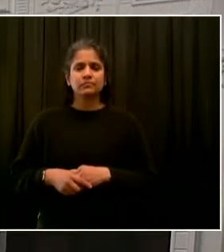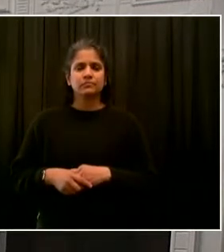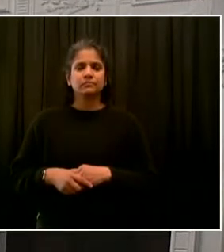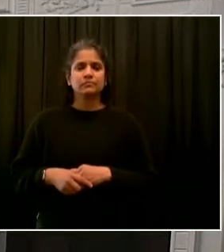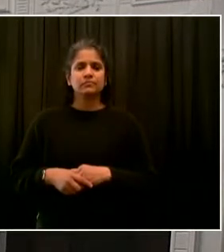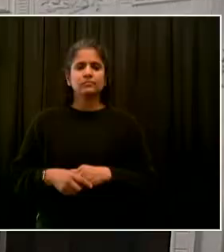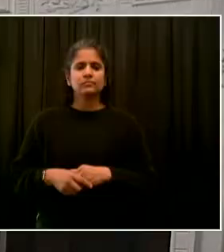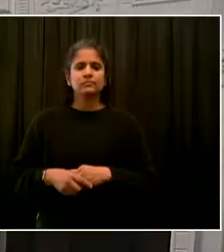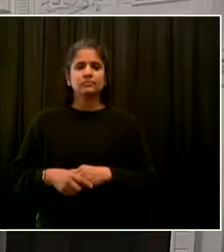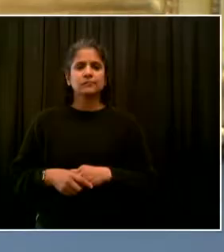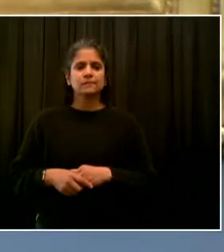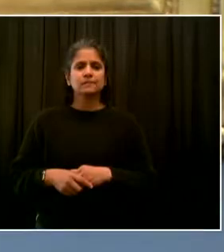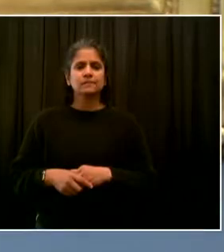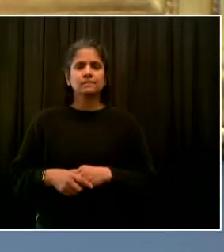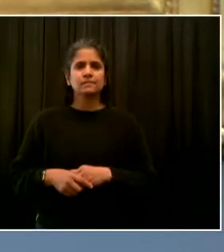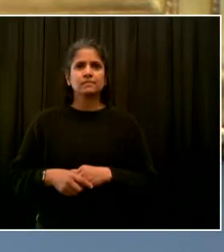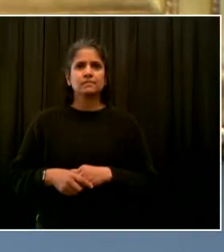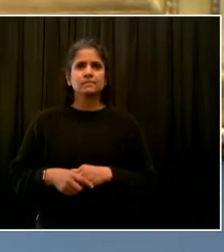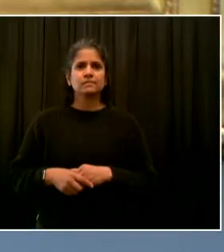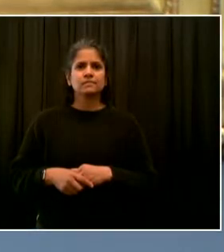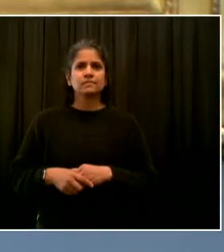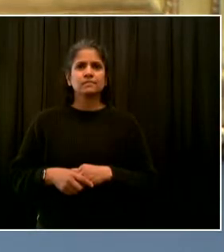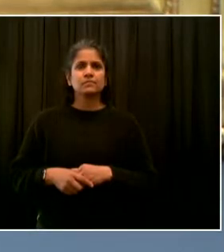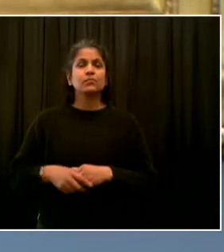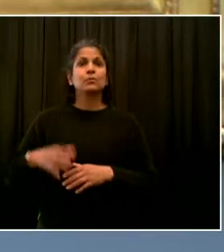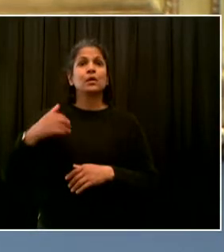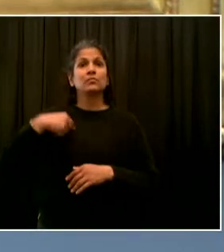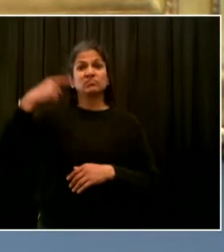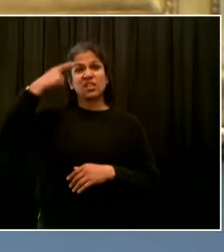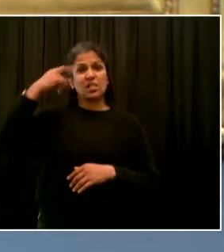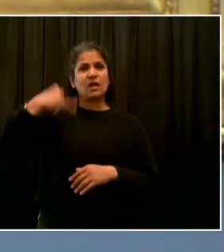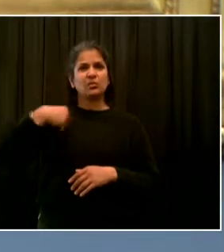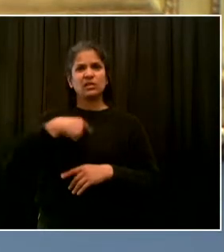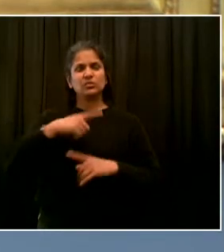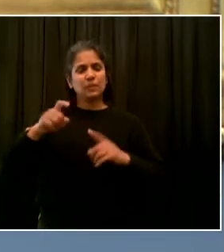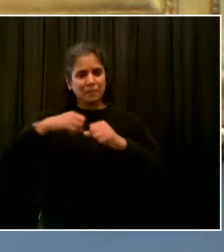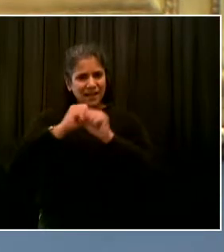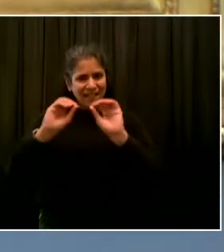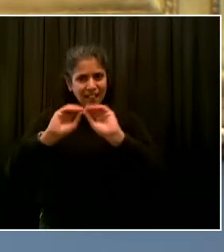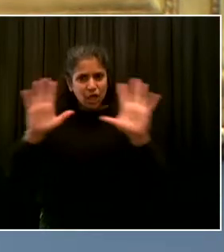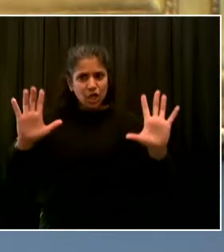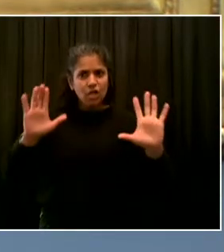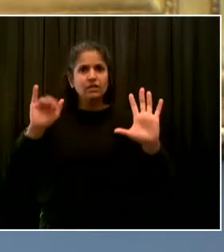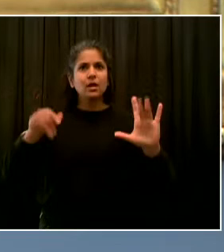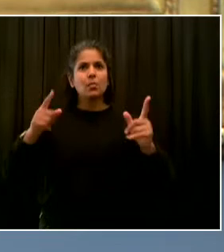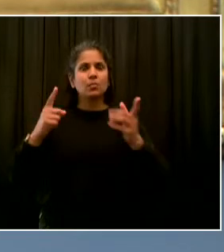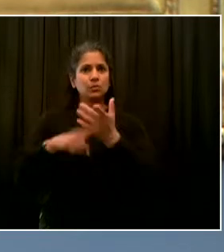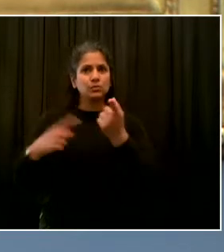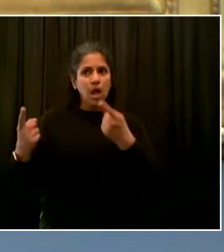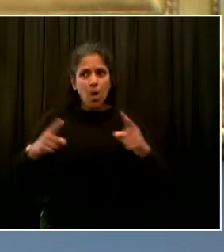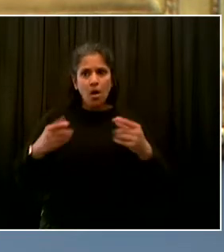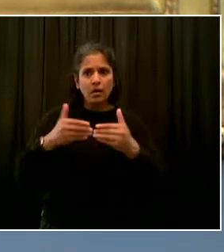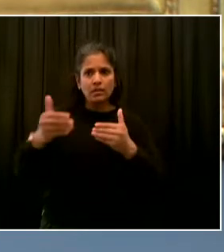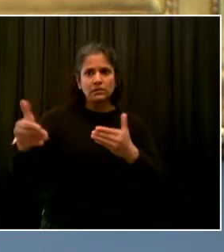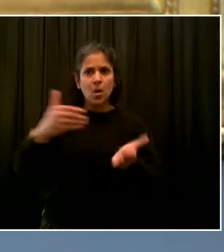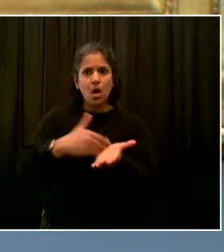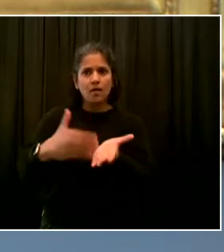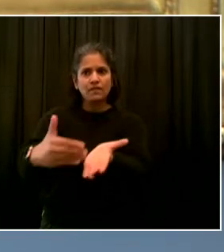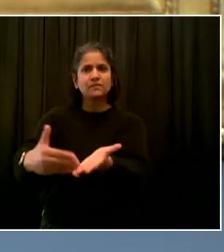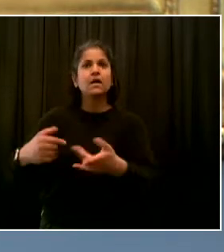of it? Well, I think we have to be real clear, which happens often when we put out these proposals.